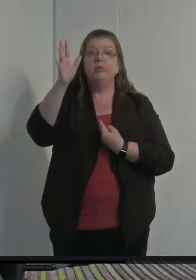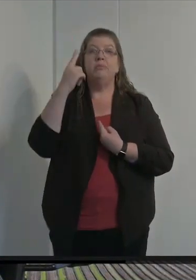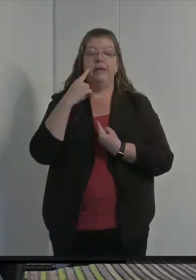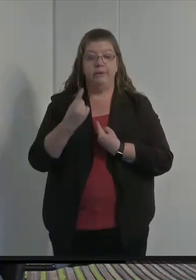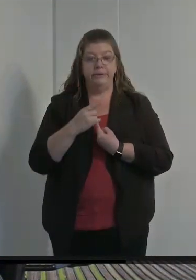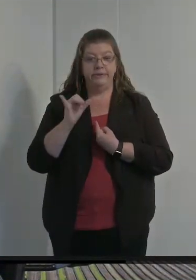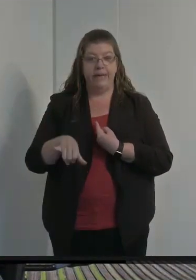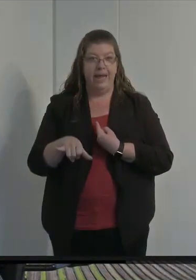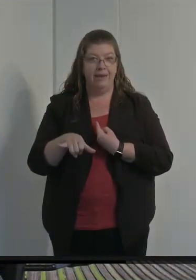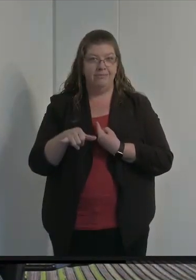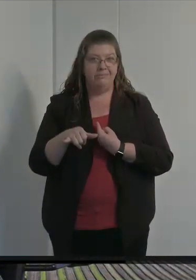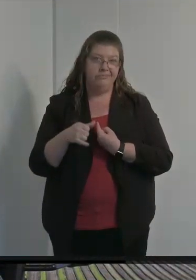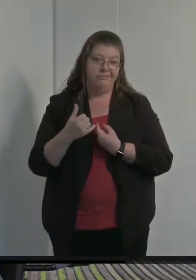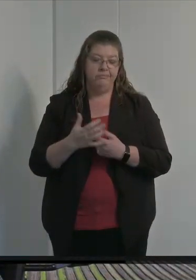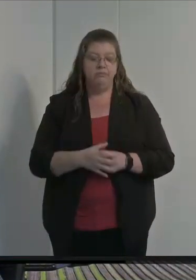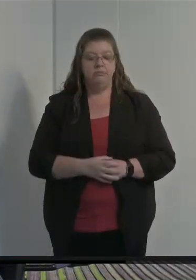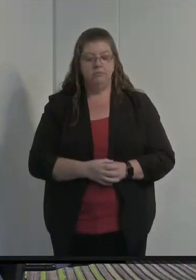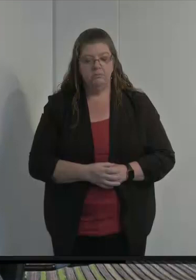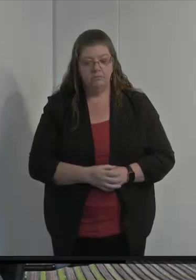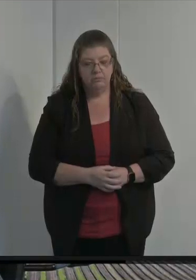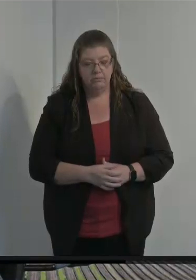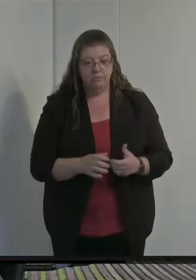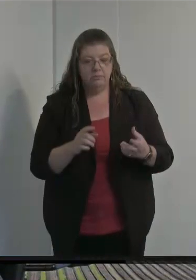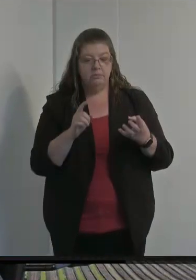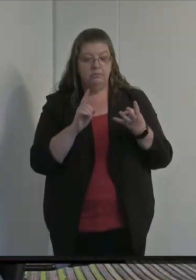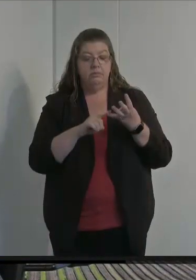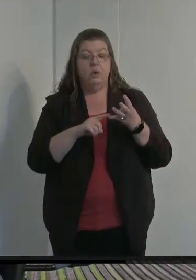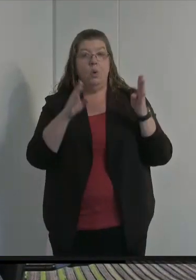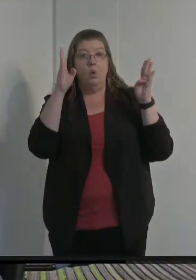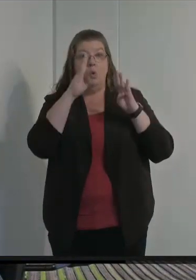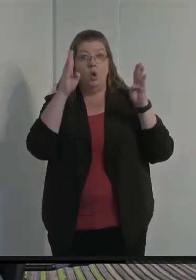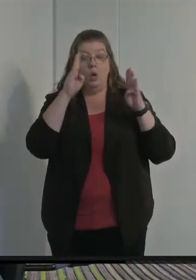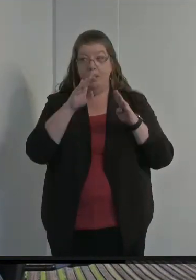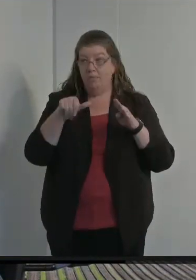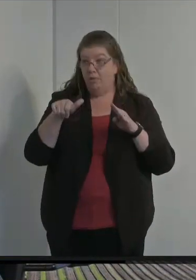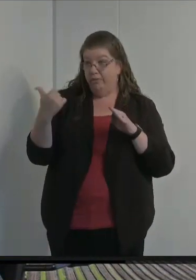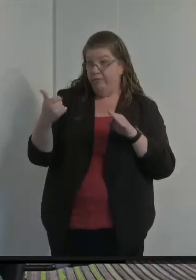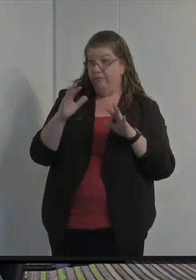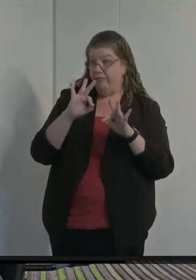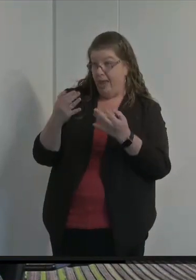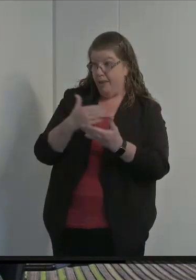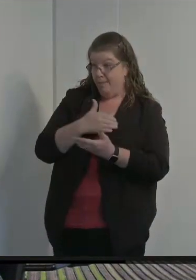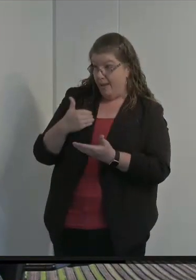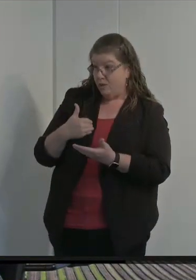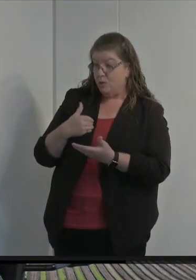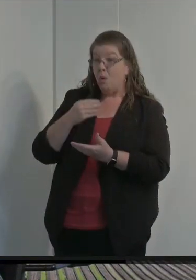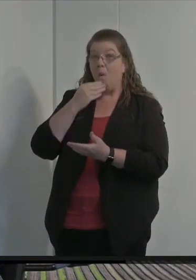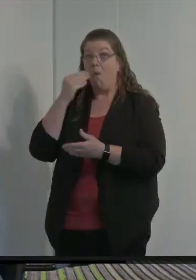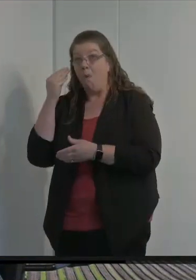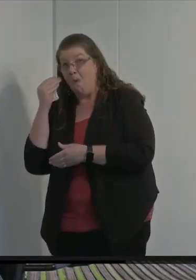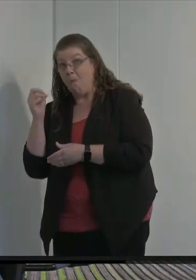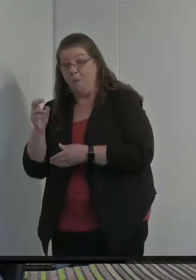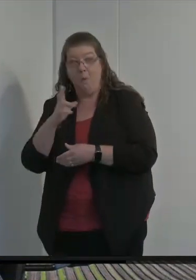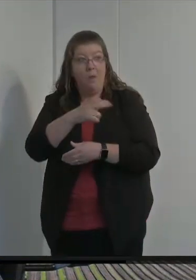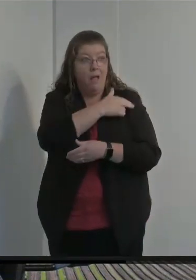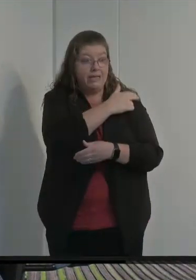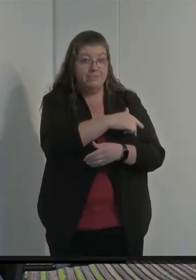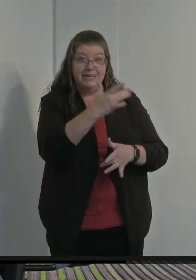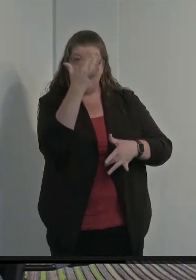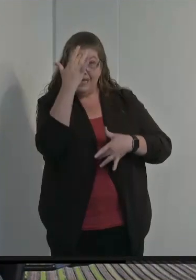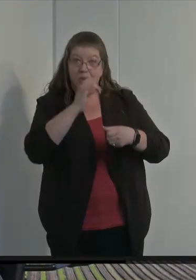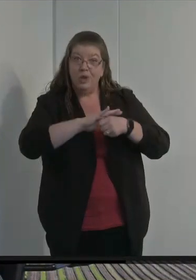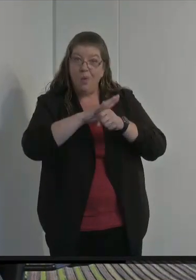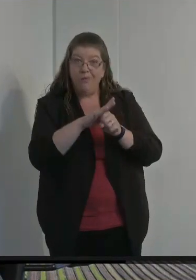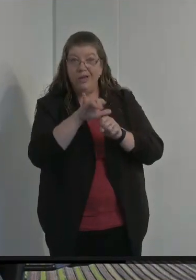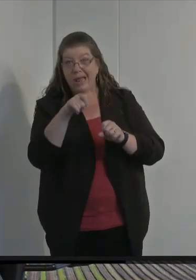COVID. Worry felt from loved ones who are either home or in the hospital sick with COVID or